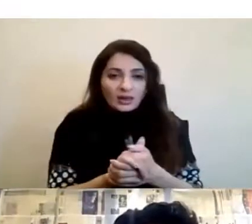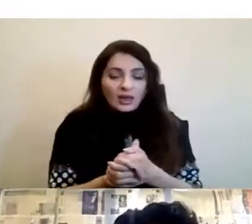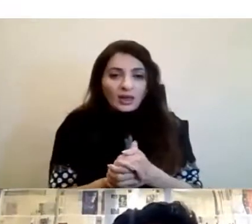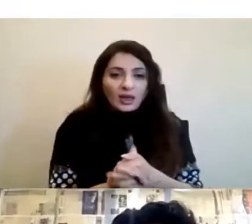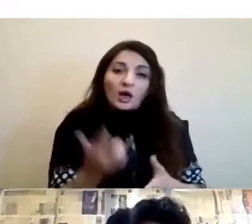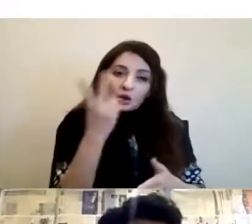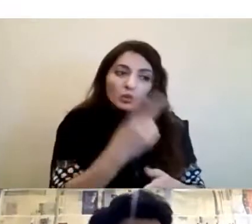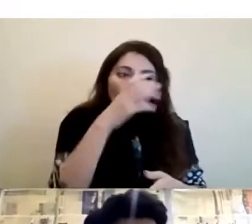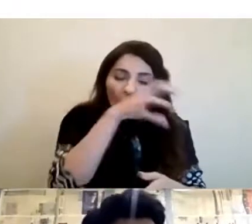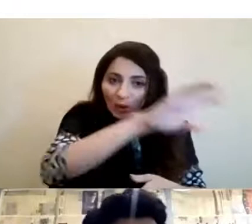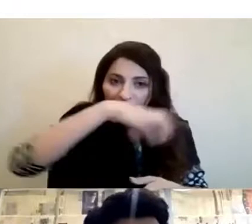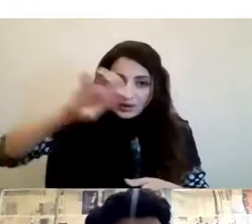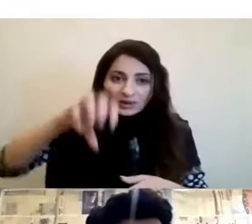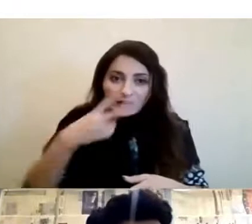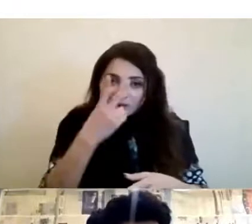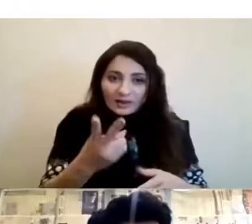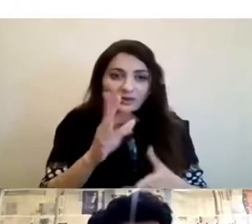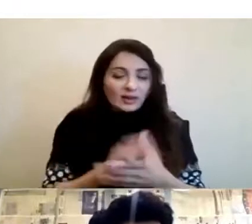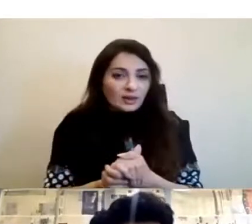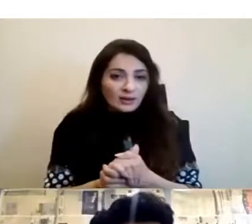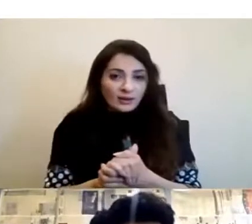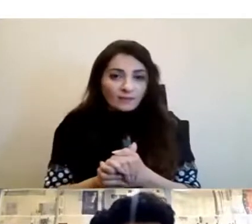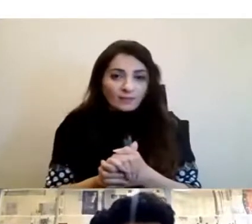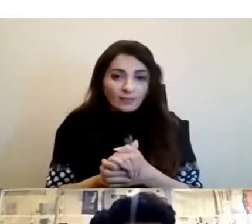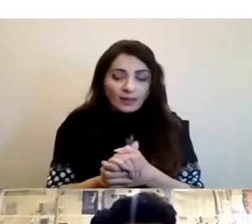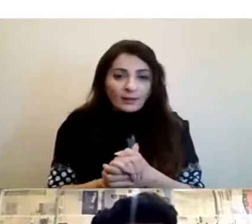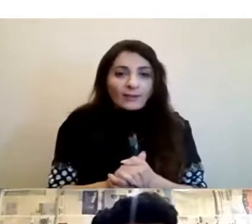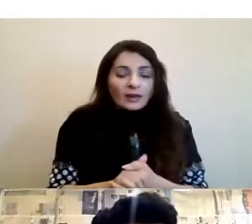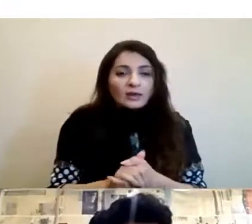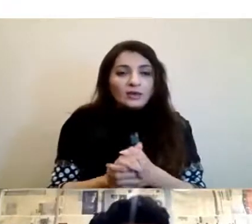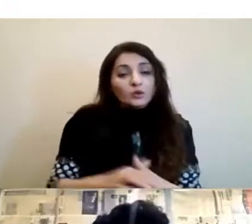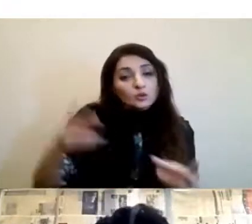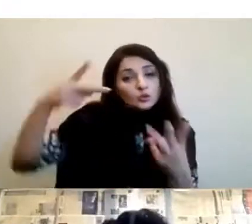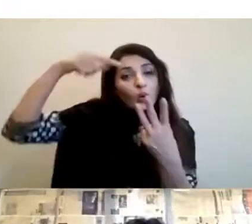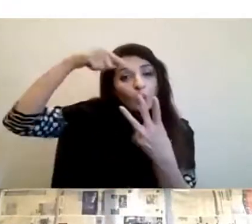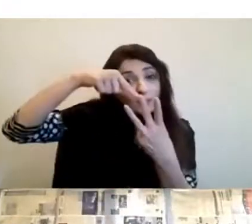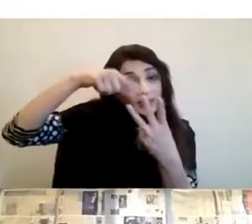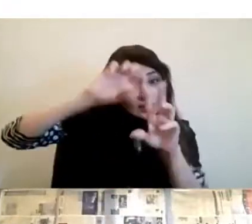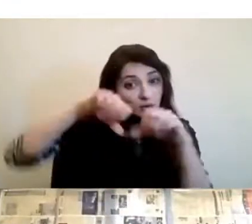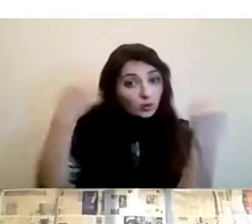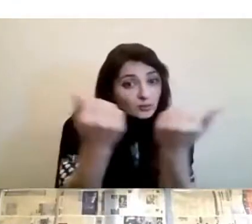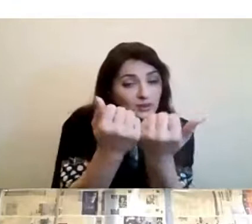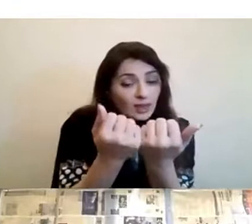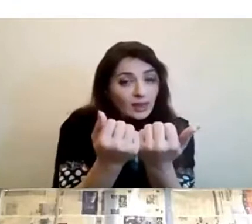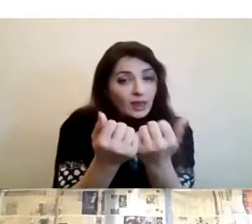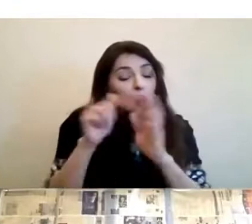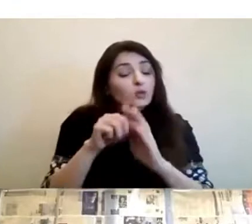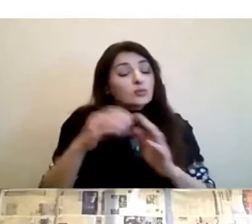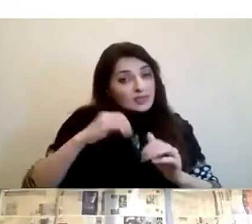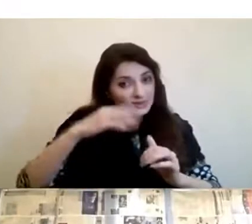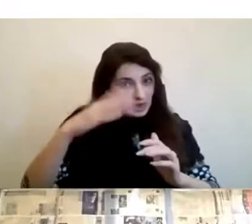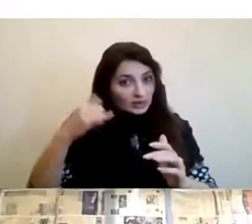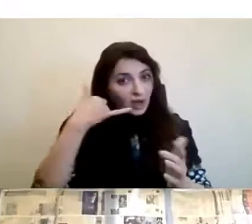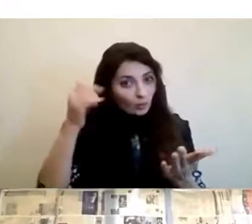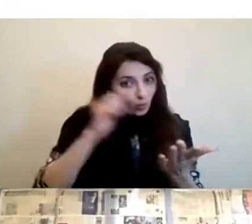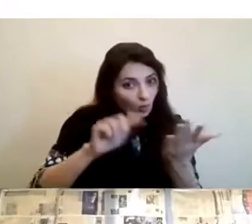the middle group, and I'll tell you what the middle group is, but the middle group has higher levels of mobile ownership. But now this